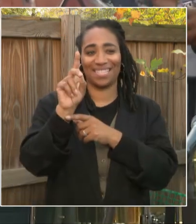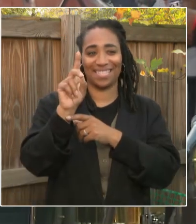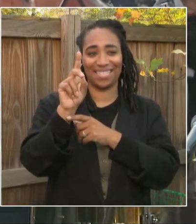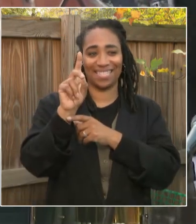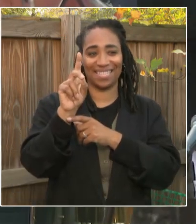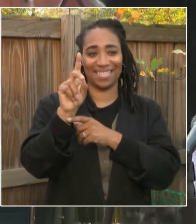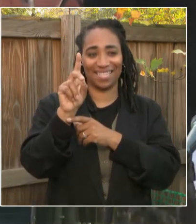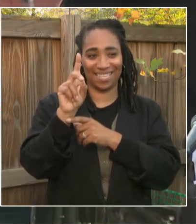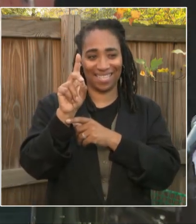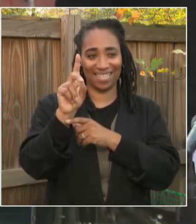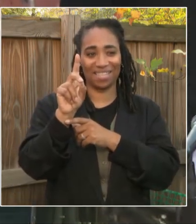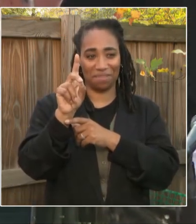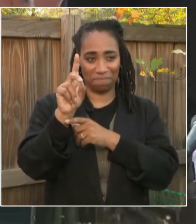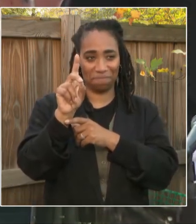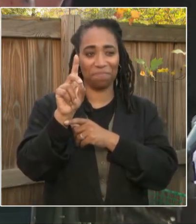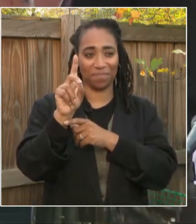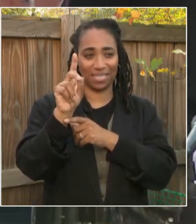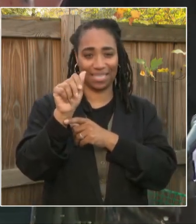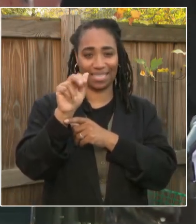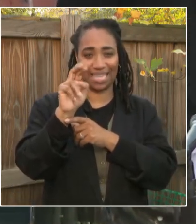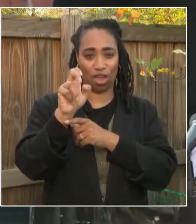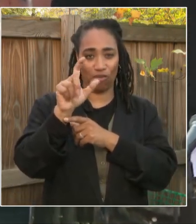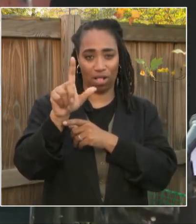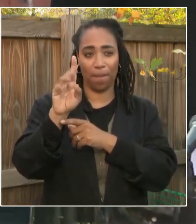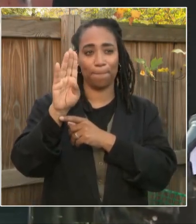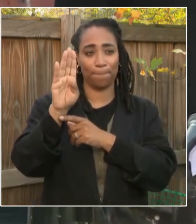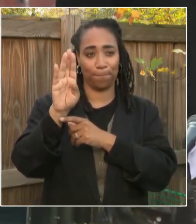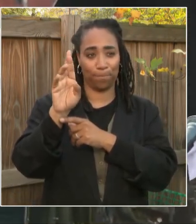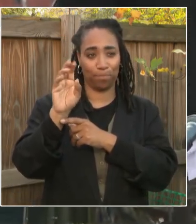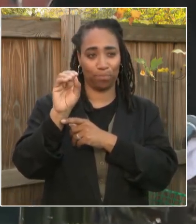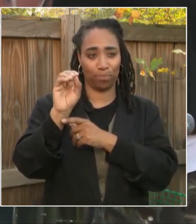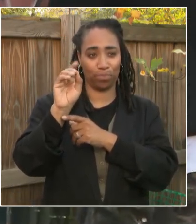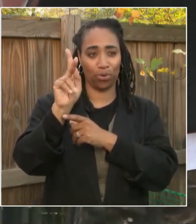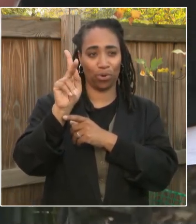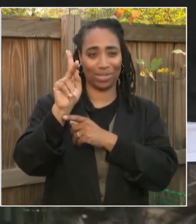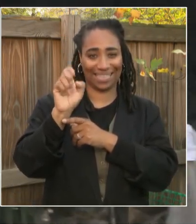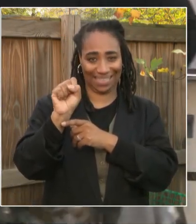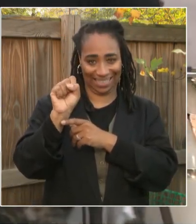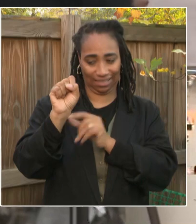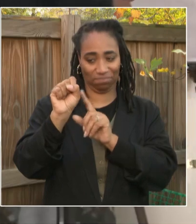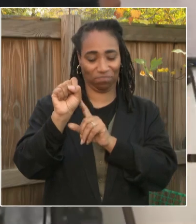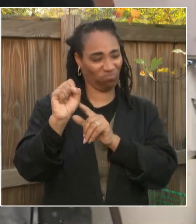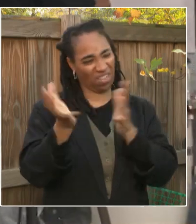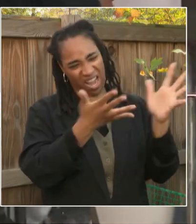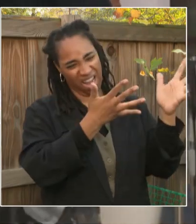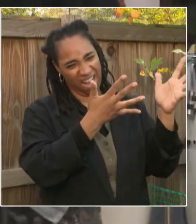to give him his respect up in here. Go-Go Live at the Capitol Center.